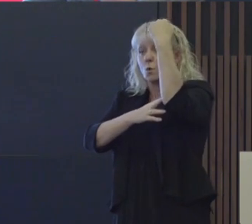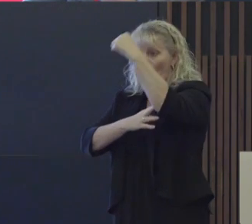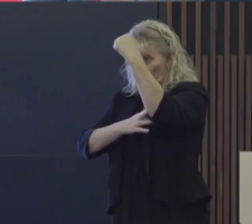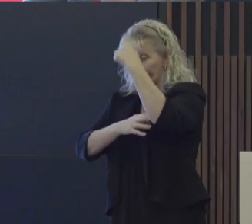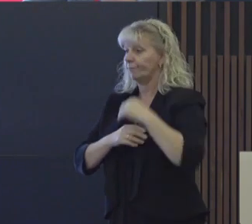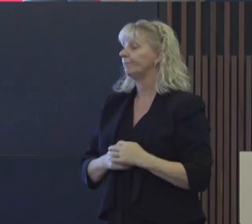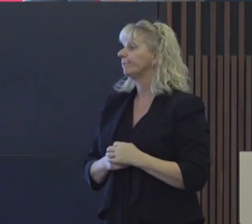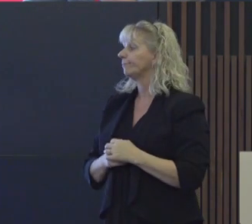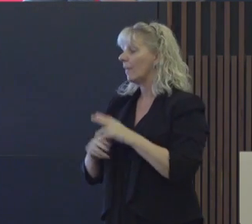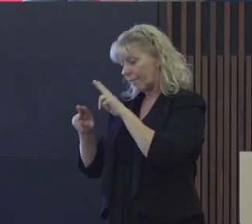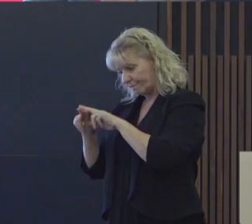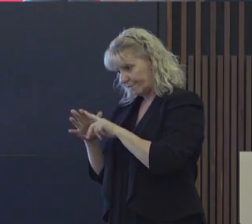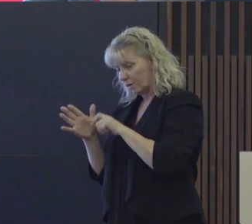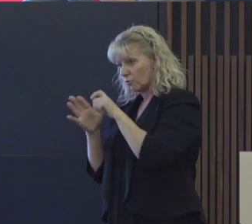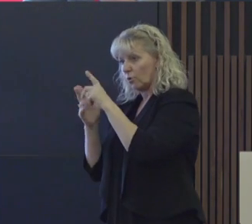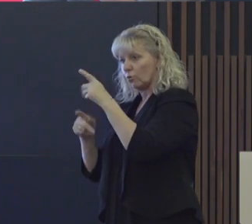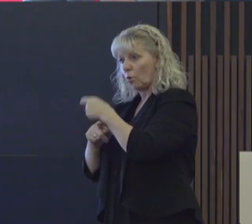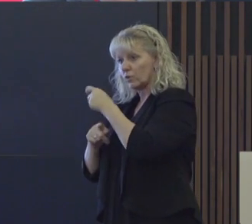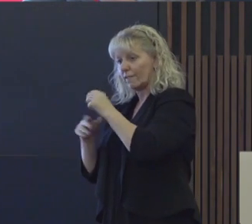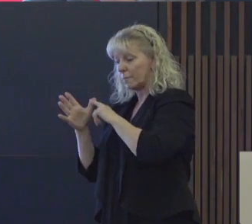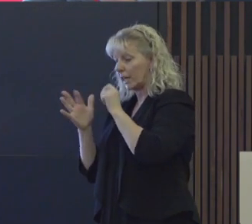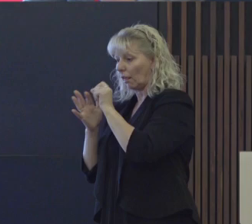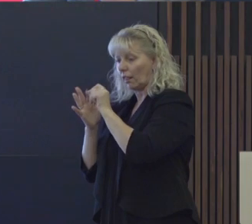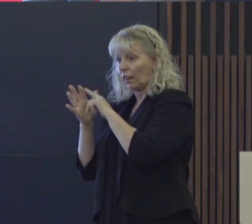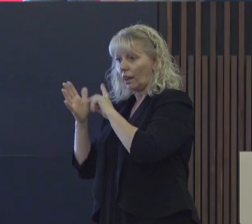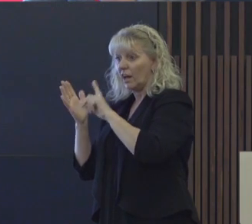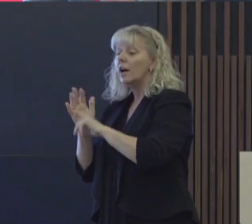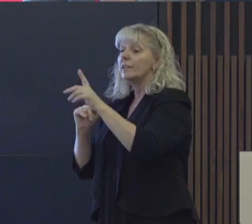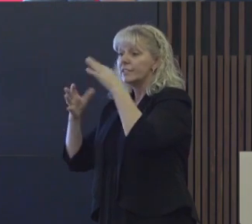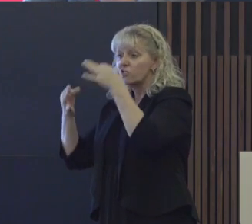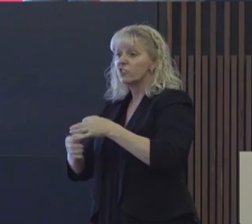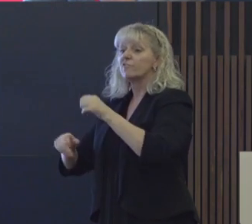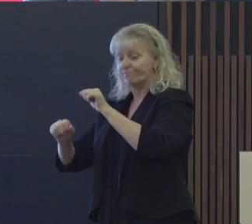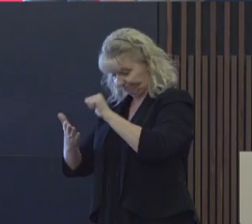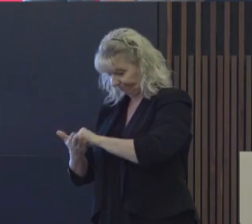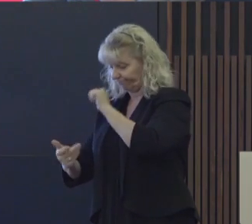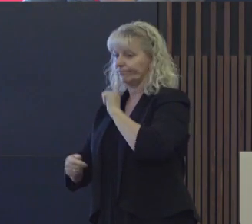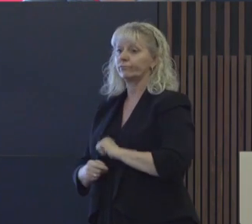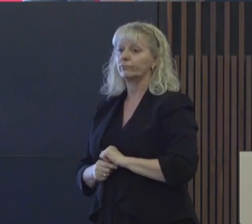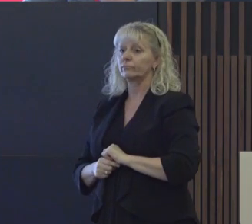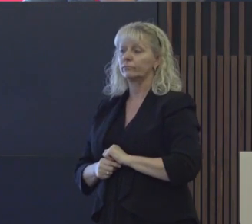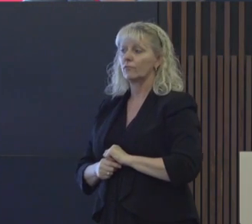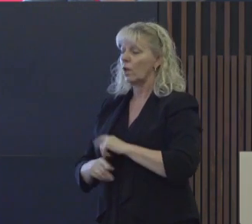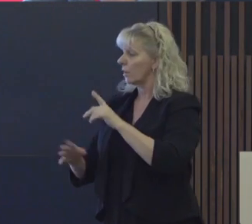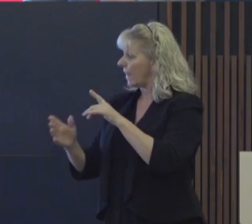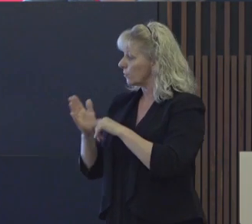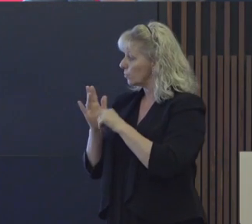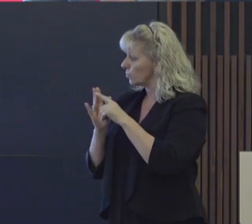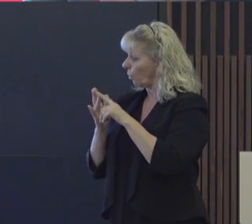the Federal Court of Appeal stands. So effectively what that meant was that this tool that we were saying was